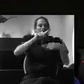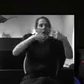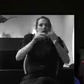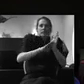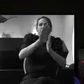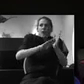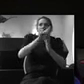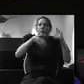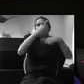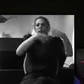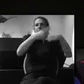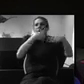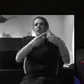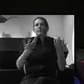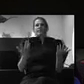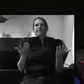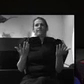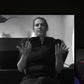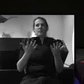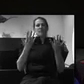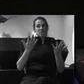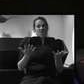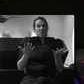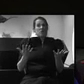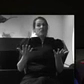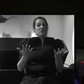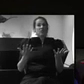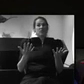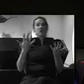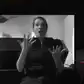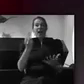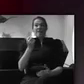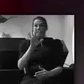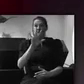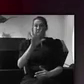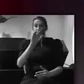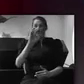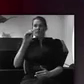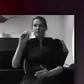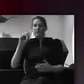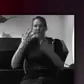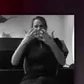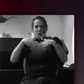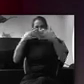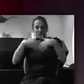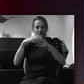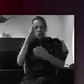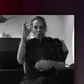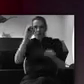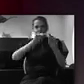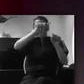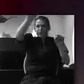15 pharmaceutical companies are in phase 1, 2, or 3, testing sugar-based